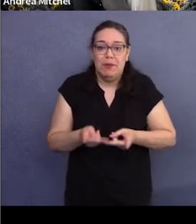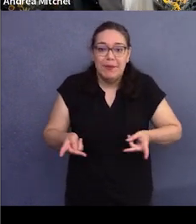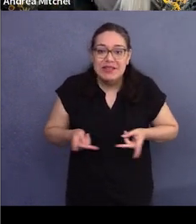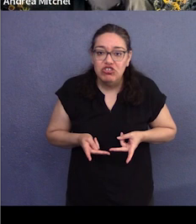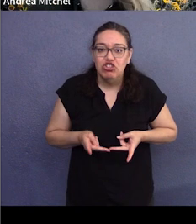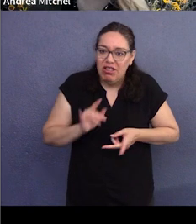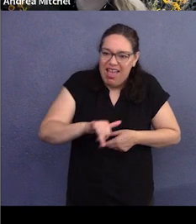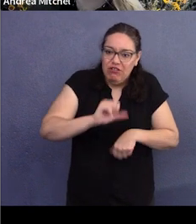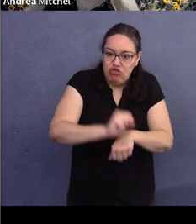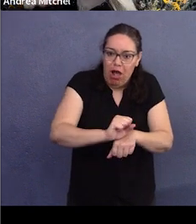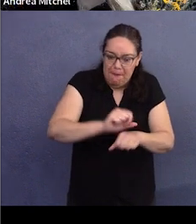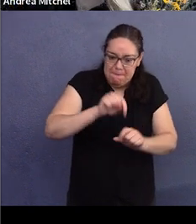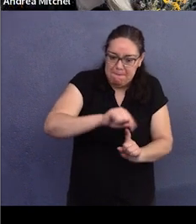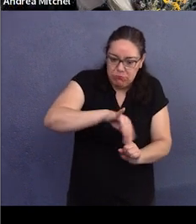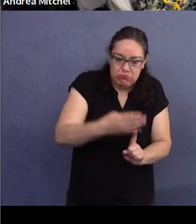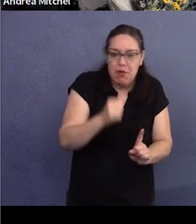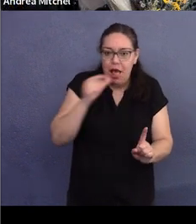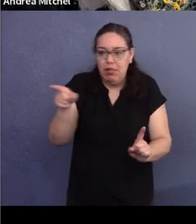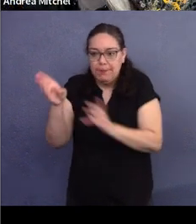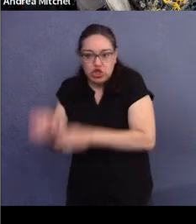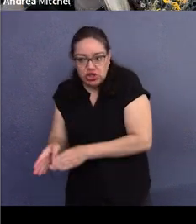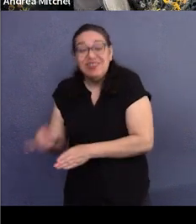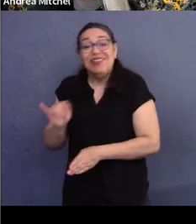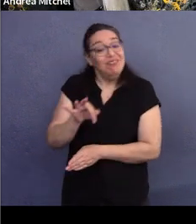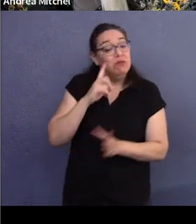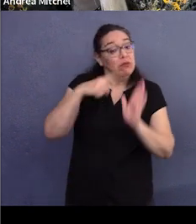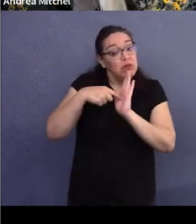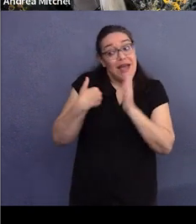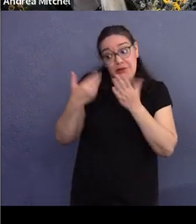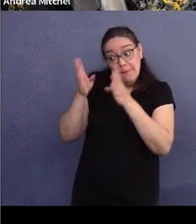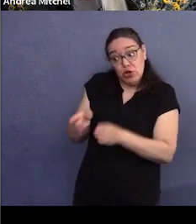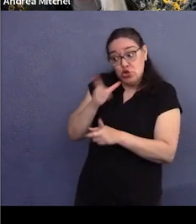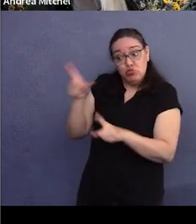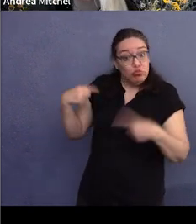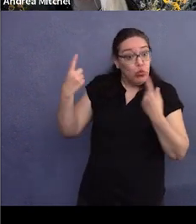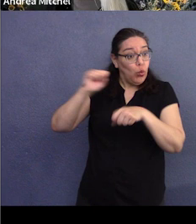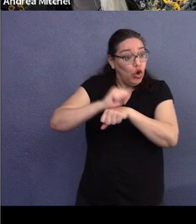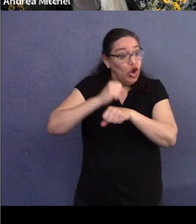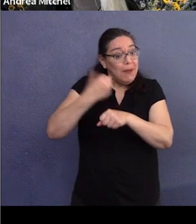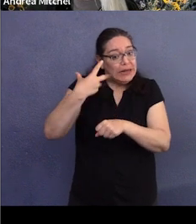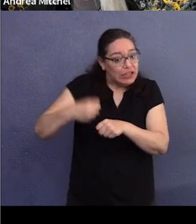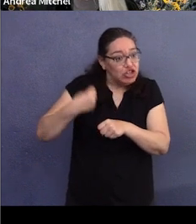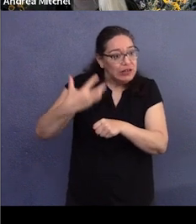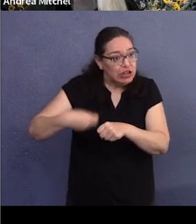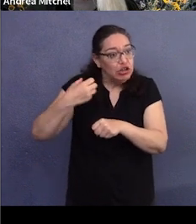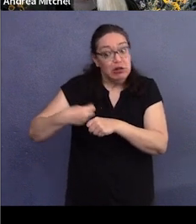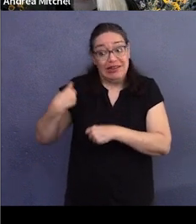for years and has just continues to increase in salary, but yet not necessarily